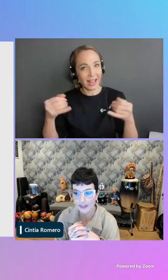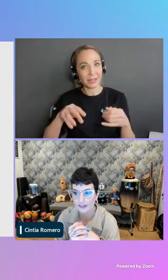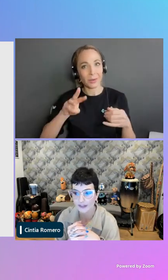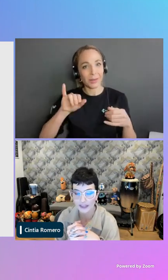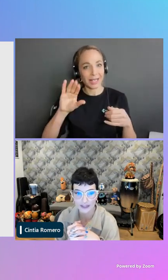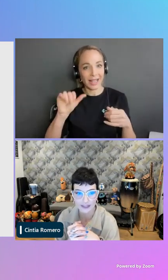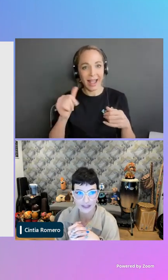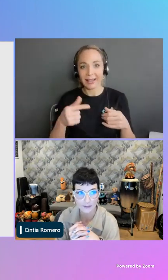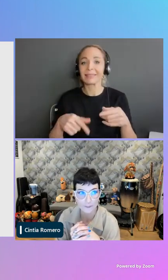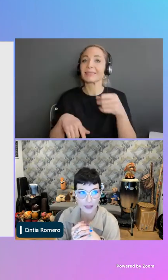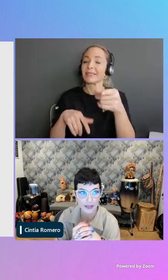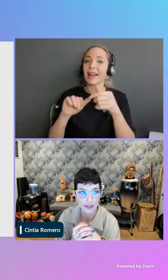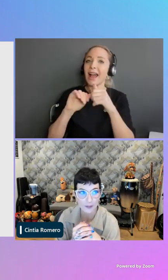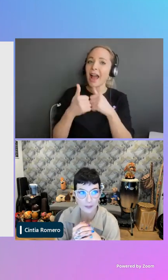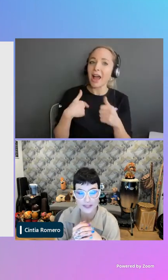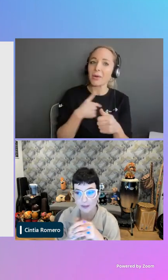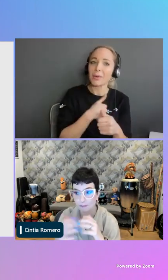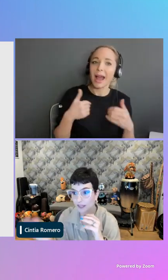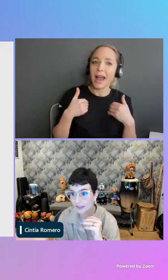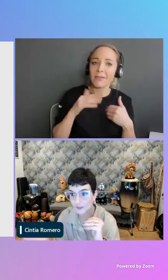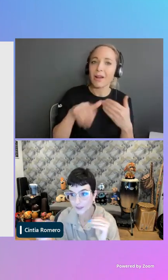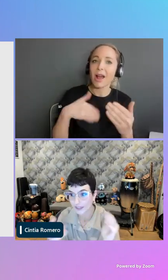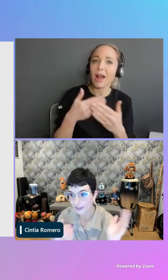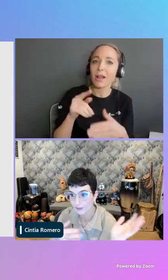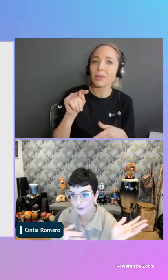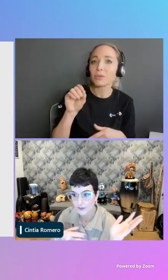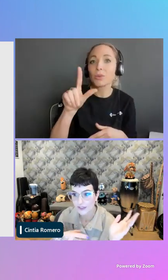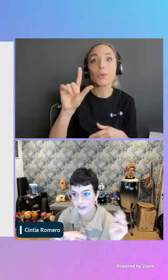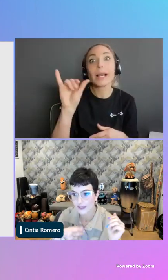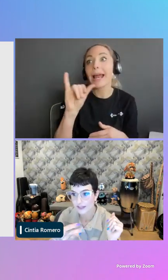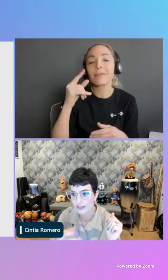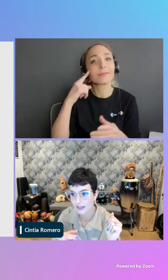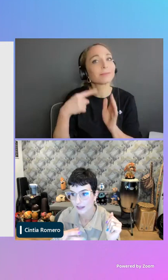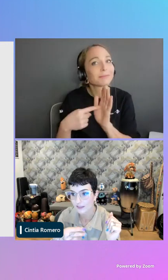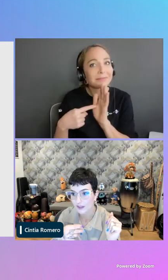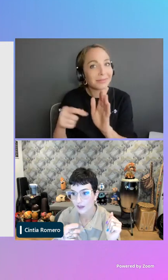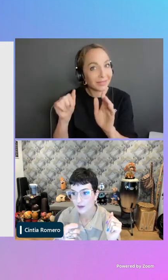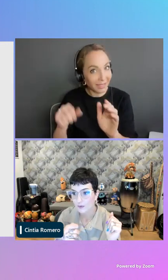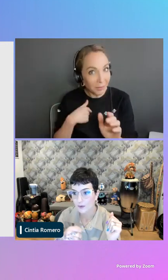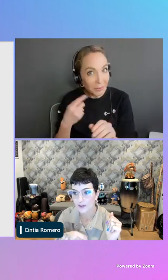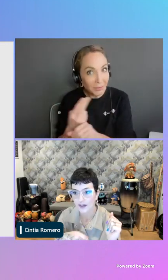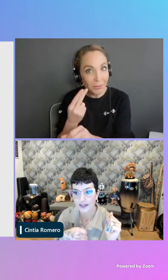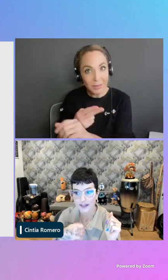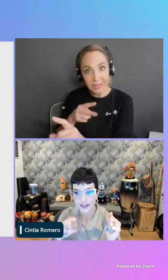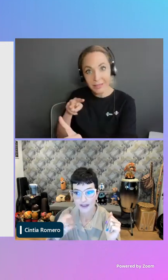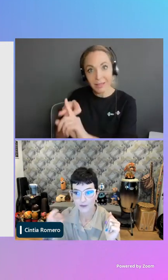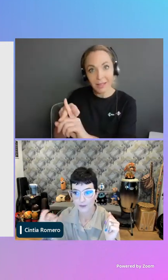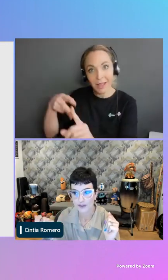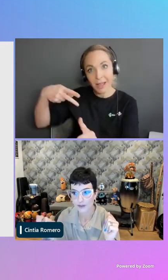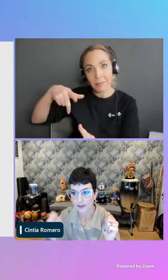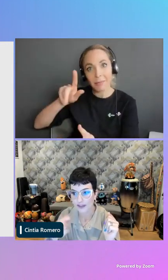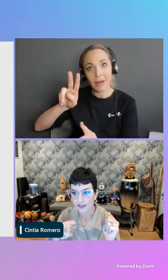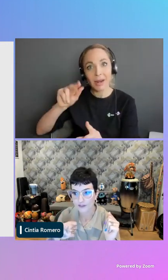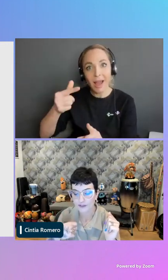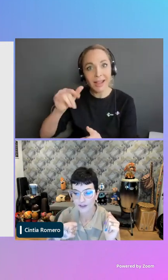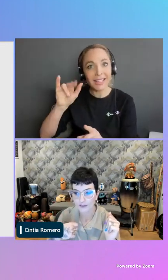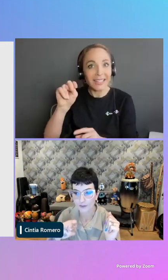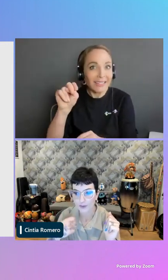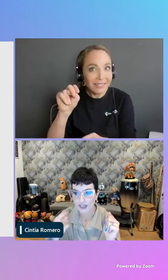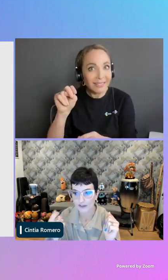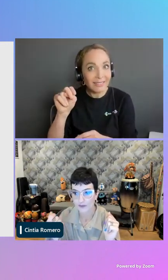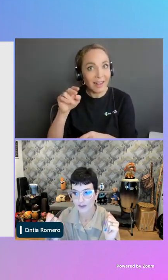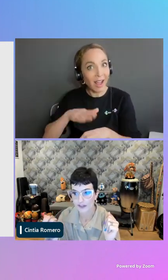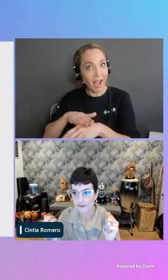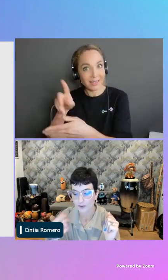have any let's say, a plugin that we can use on the design side? What are like the dev tools that we have